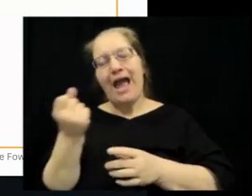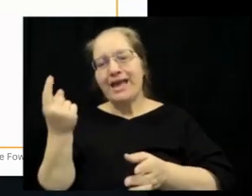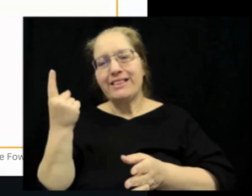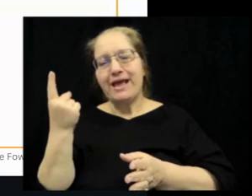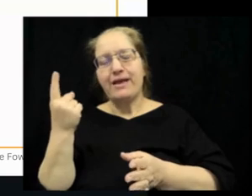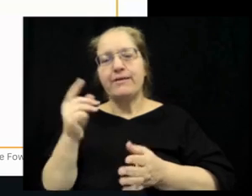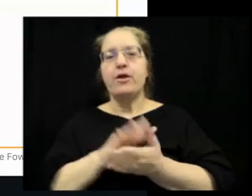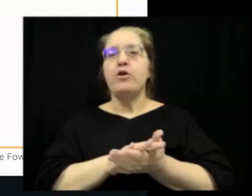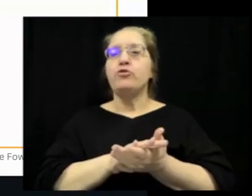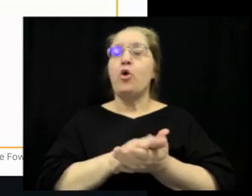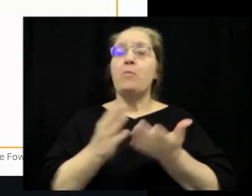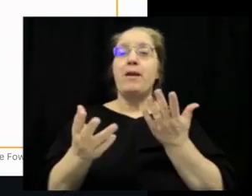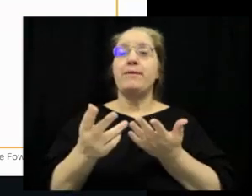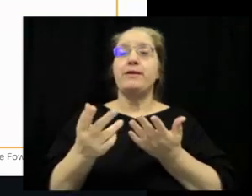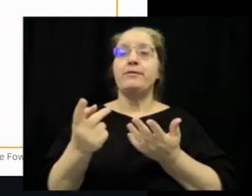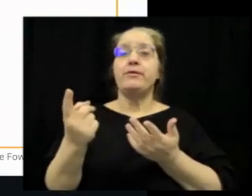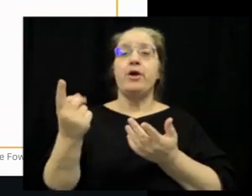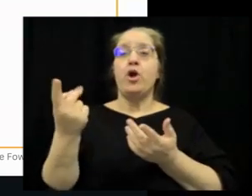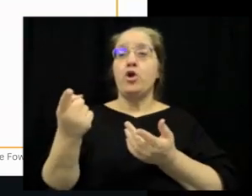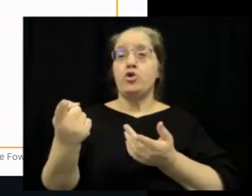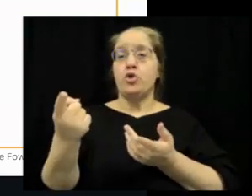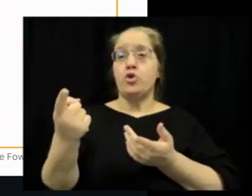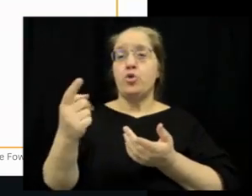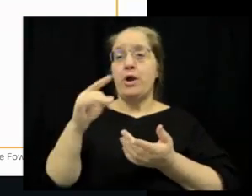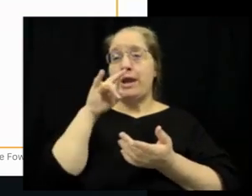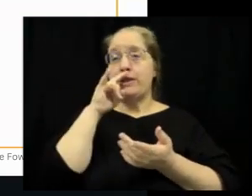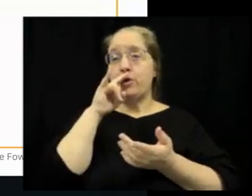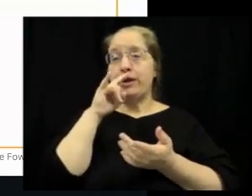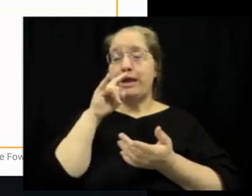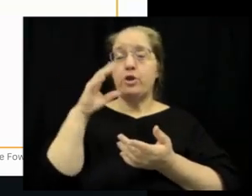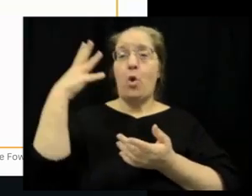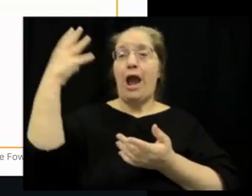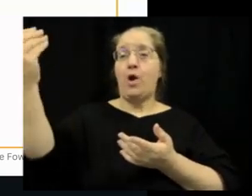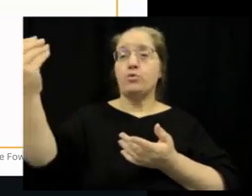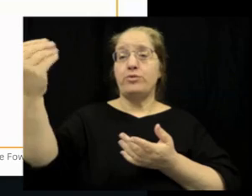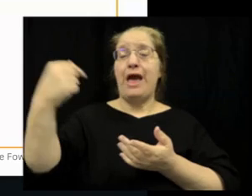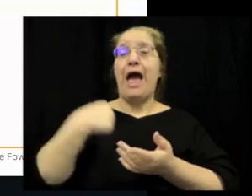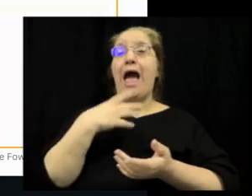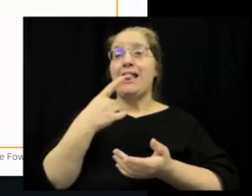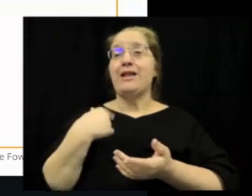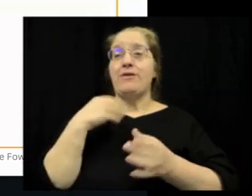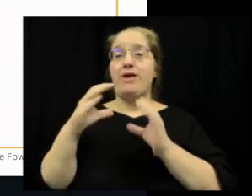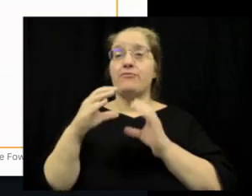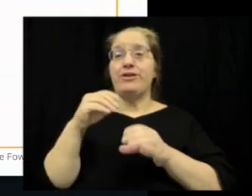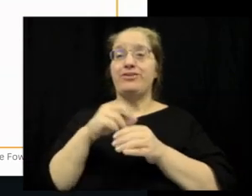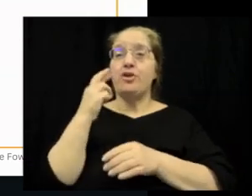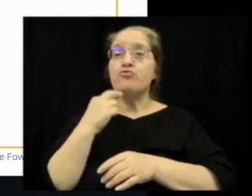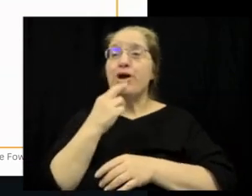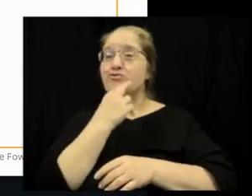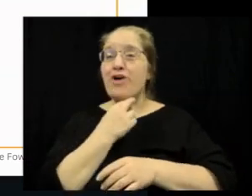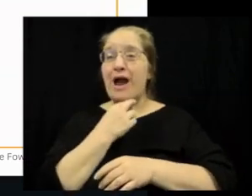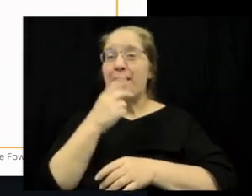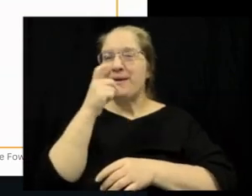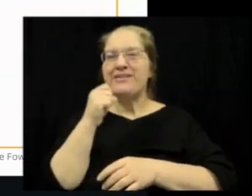have a good time with them, bring them, I like to have conversations in the restaurant because they're not going to